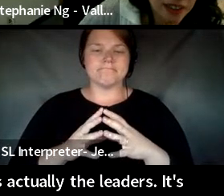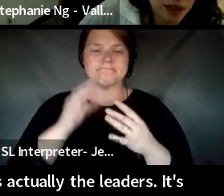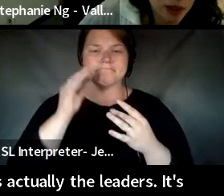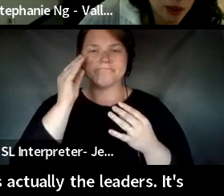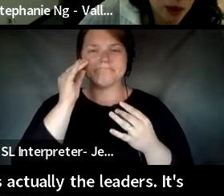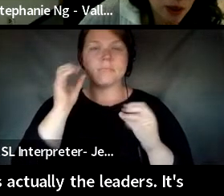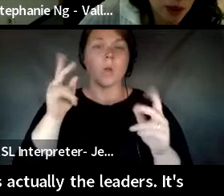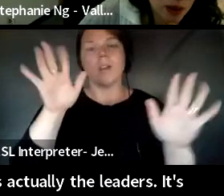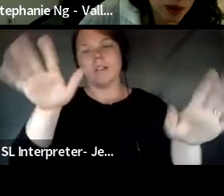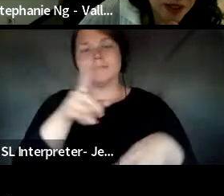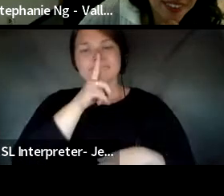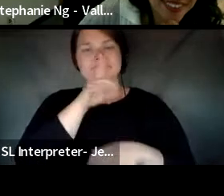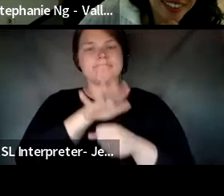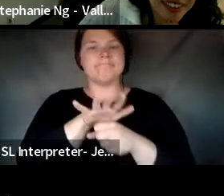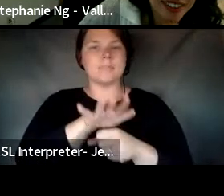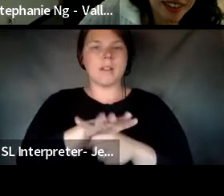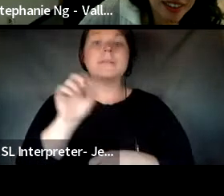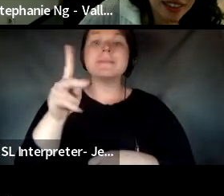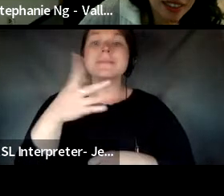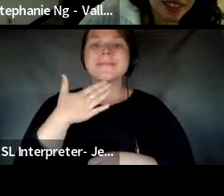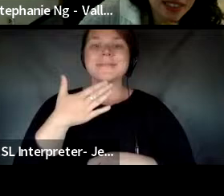Okay, enough said. Thank you.